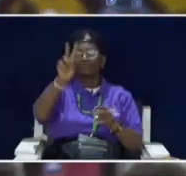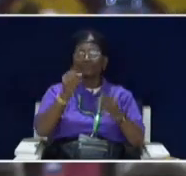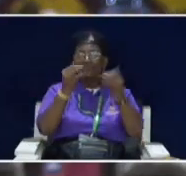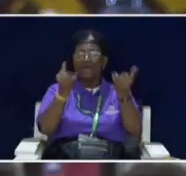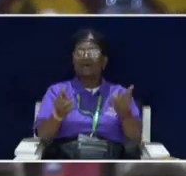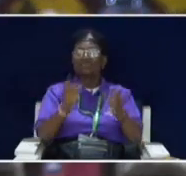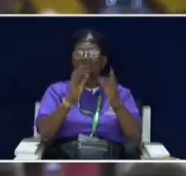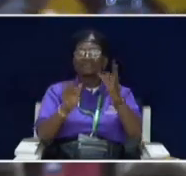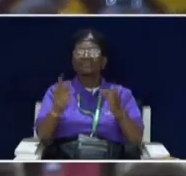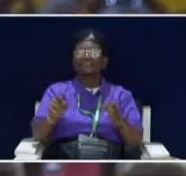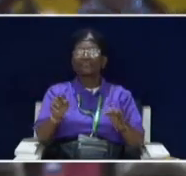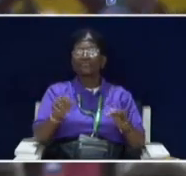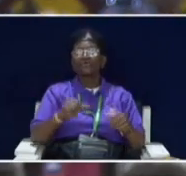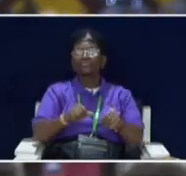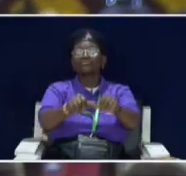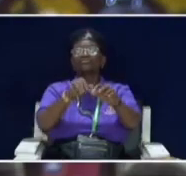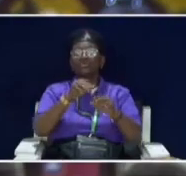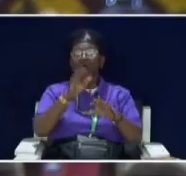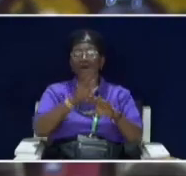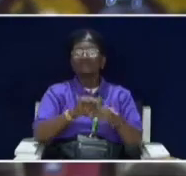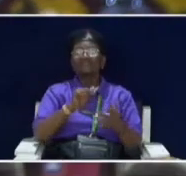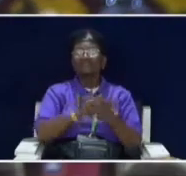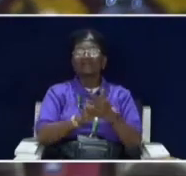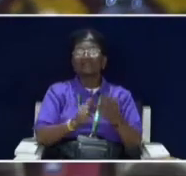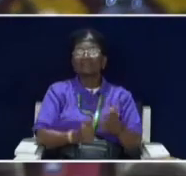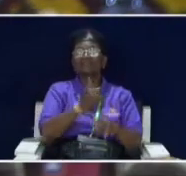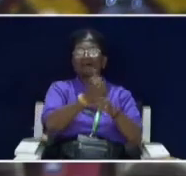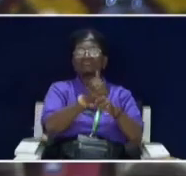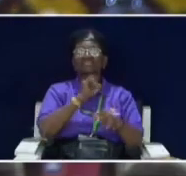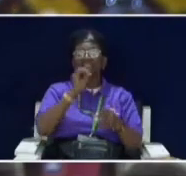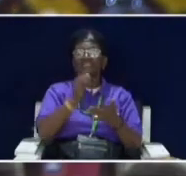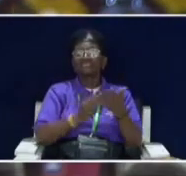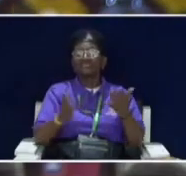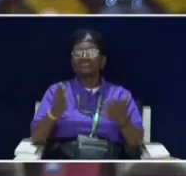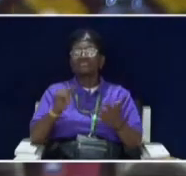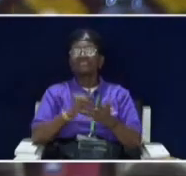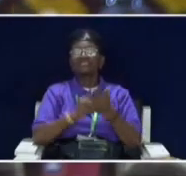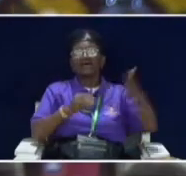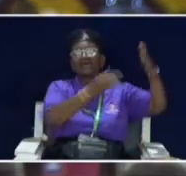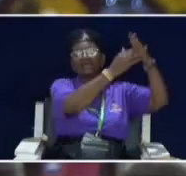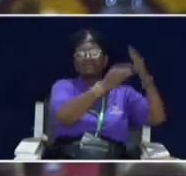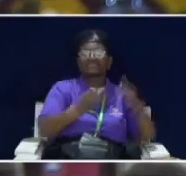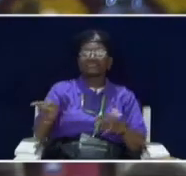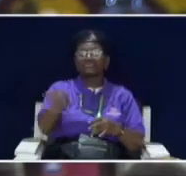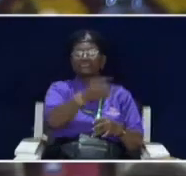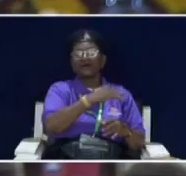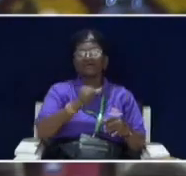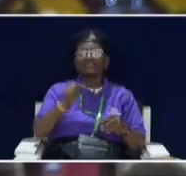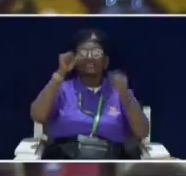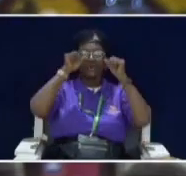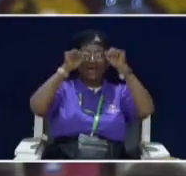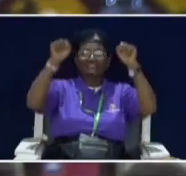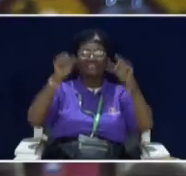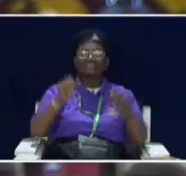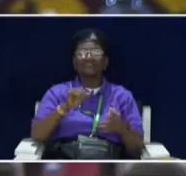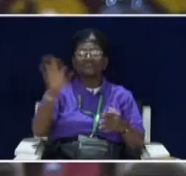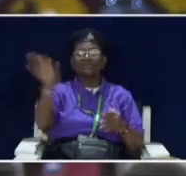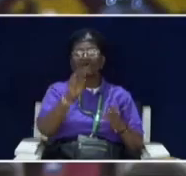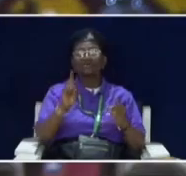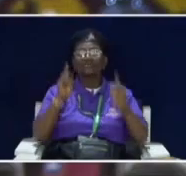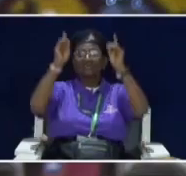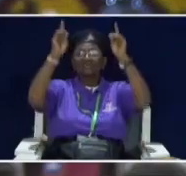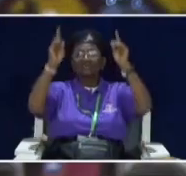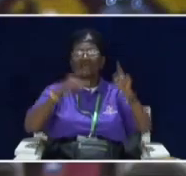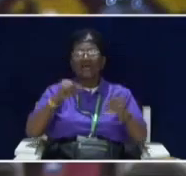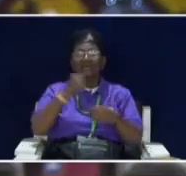you continue on that, a mountain is something that is against you and you achieving your destiny and